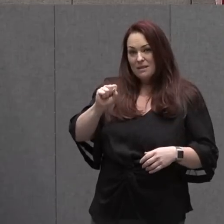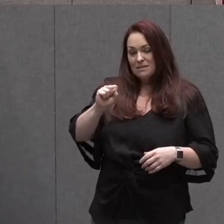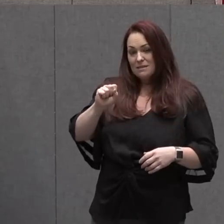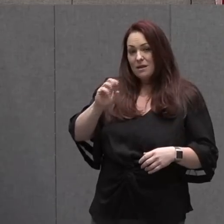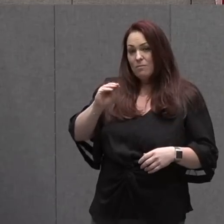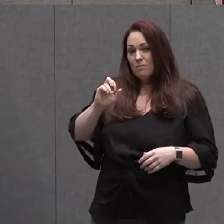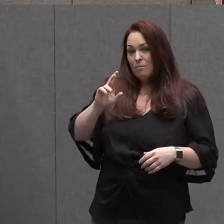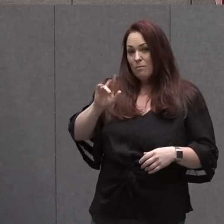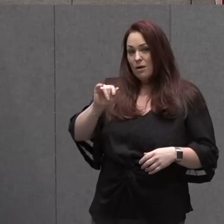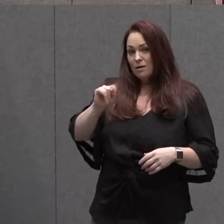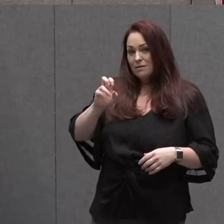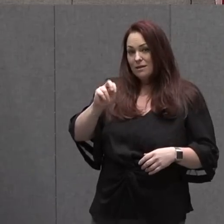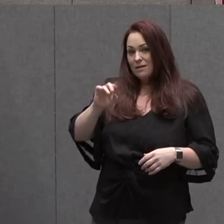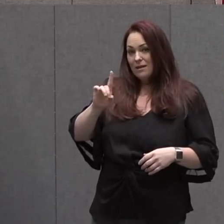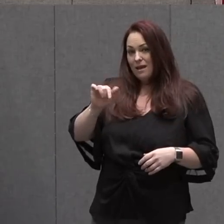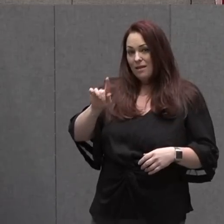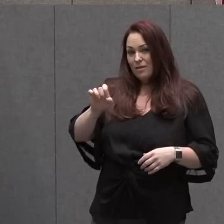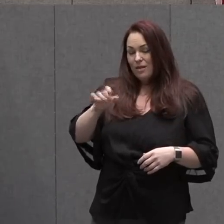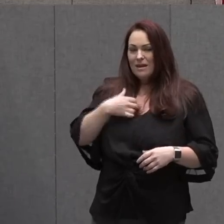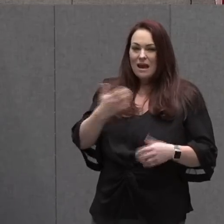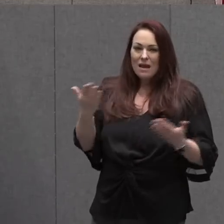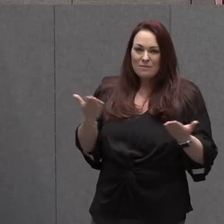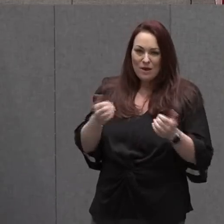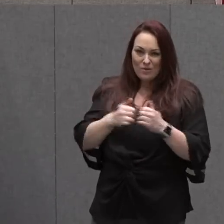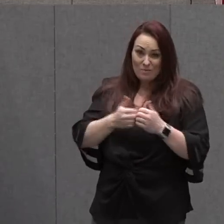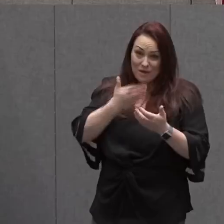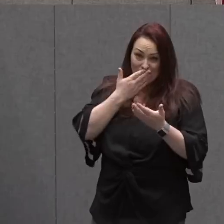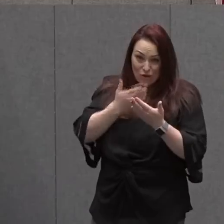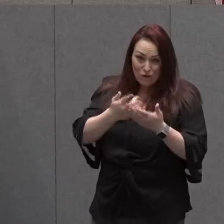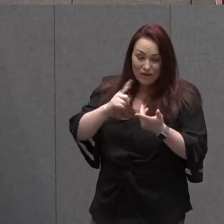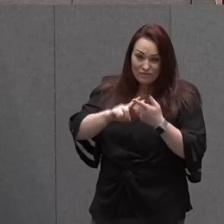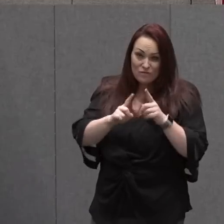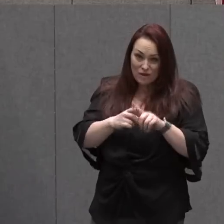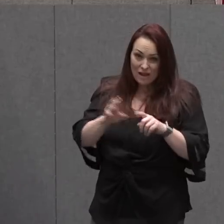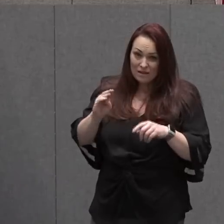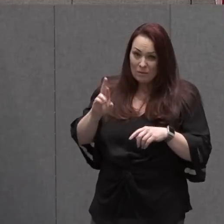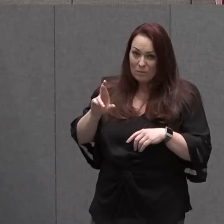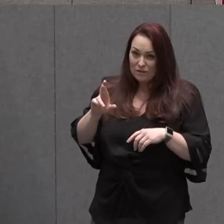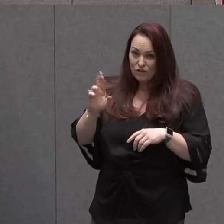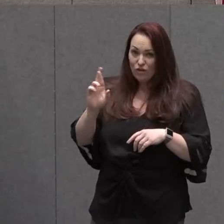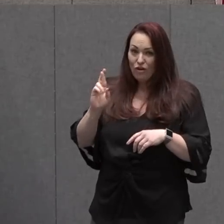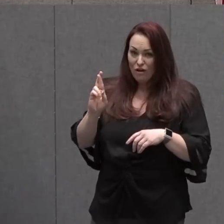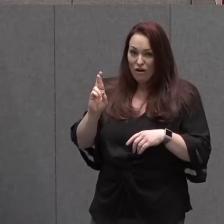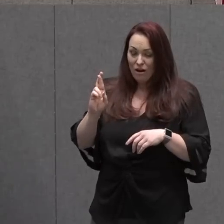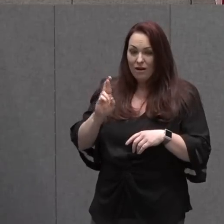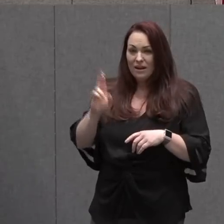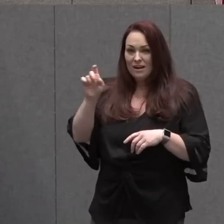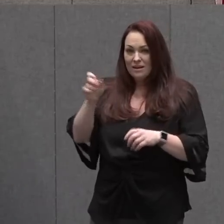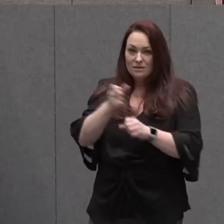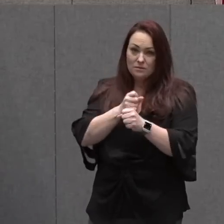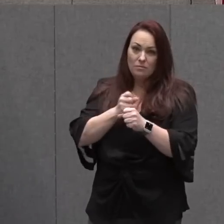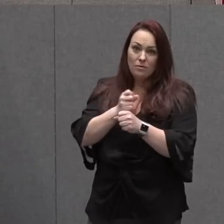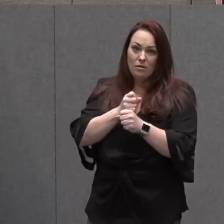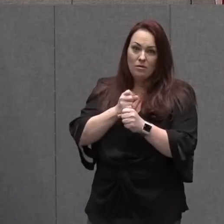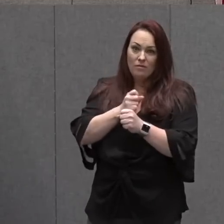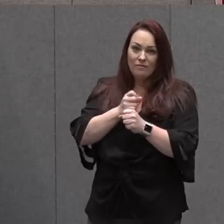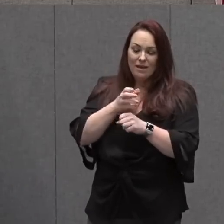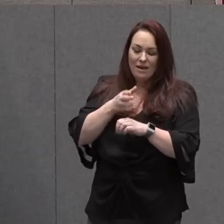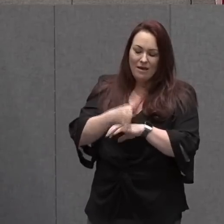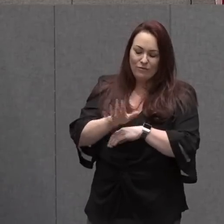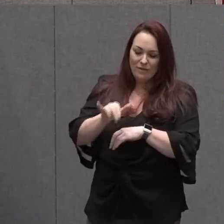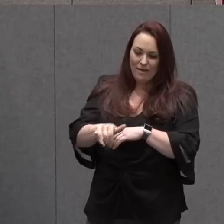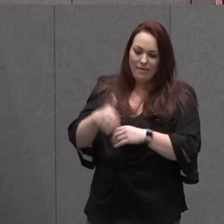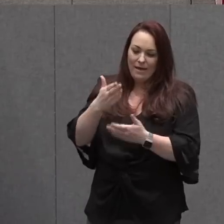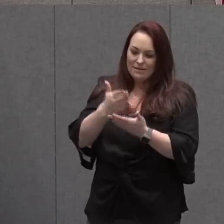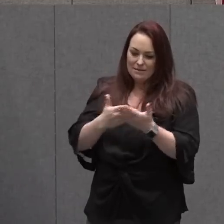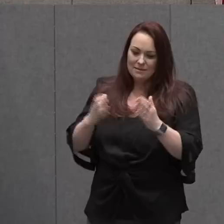here with my dear friend, Mr. R. And I need some coffee after that last segment with